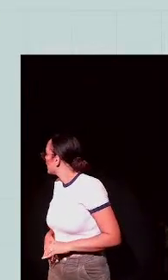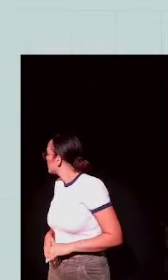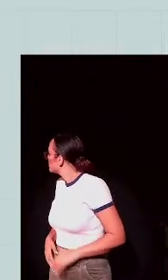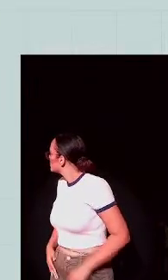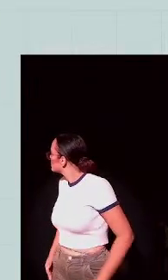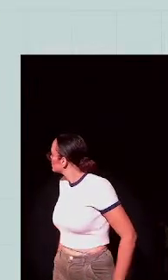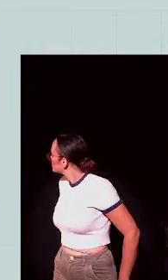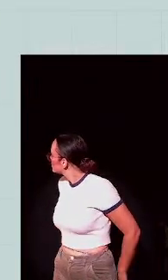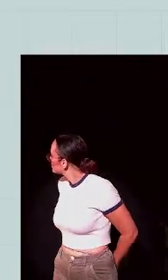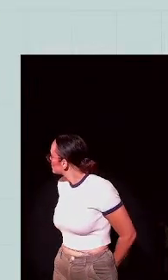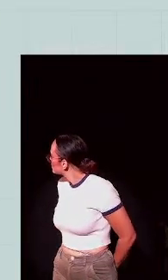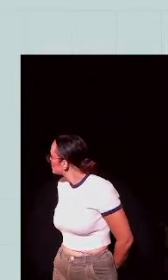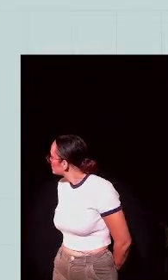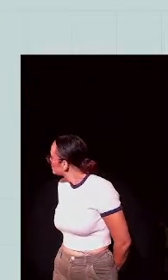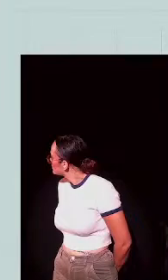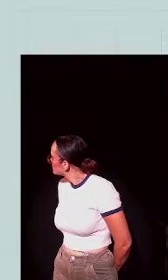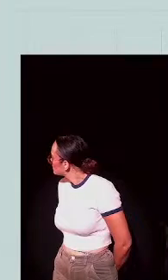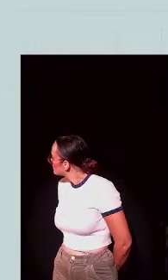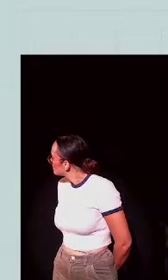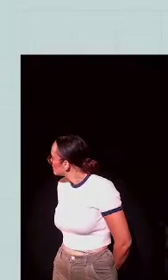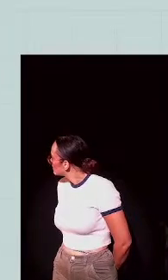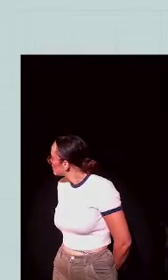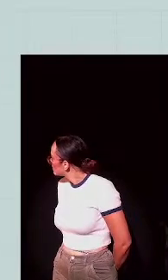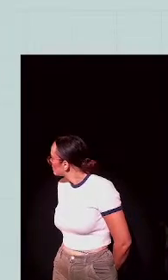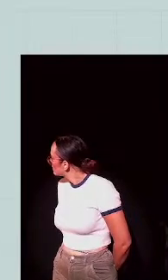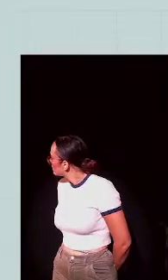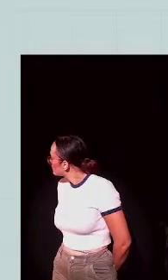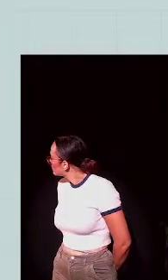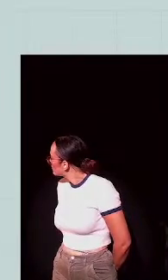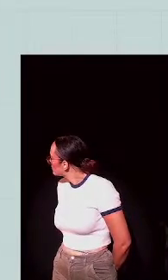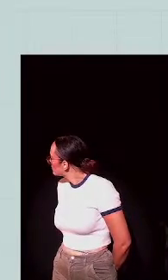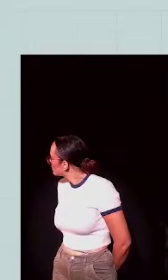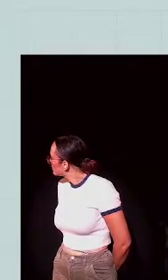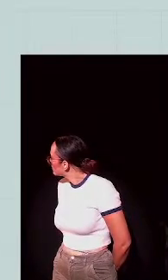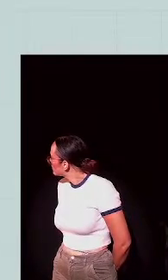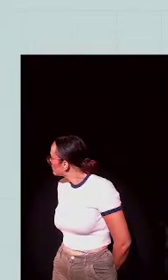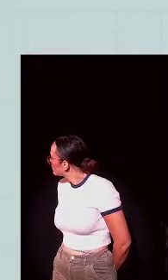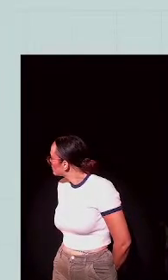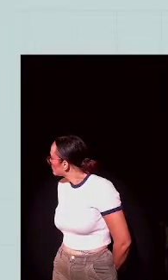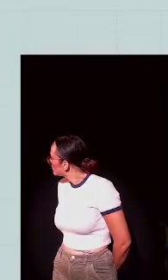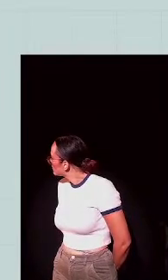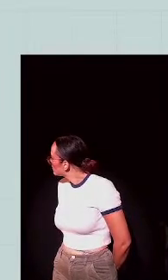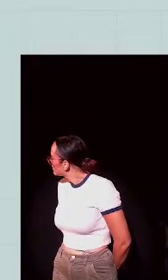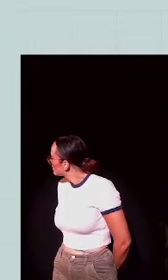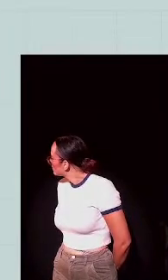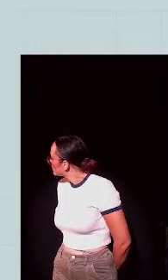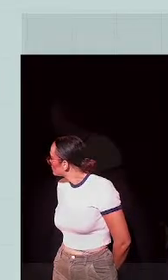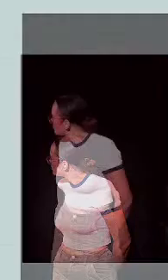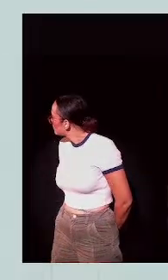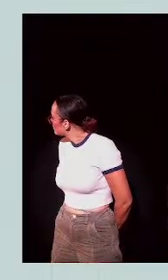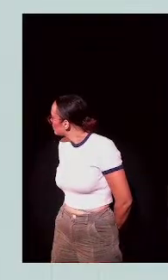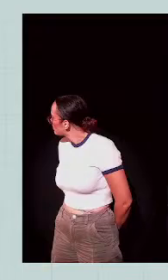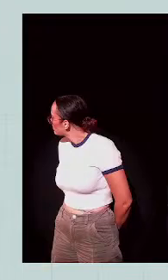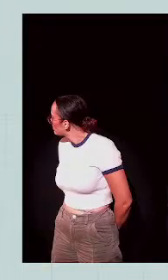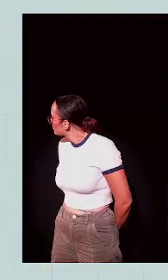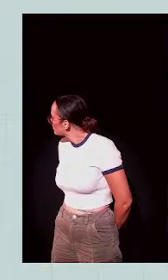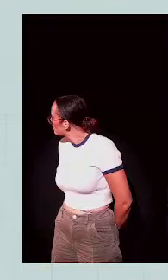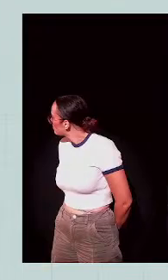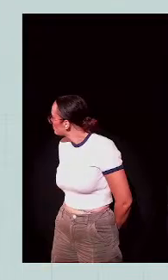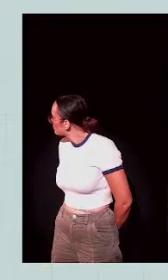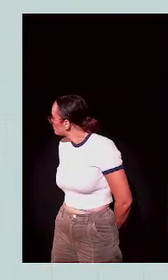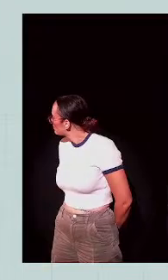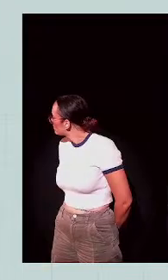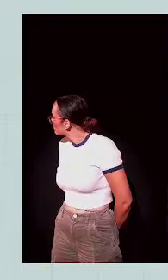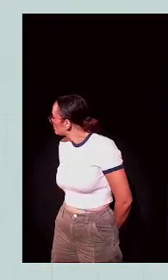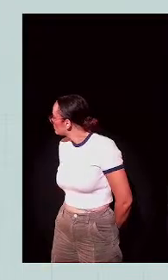screen a bit, maybe you can see it. So I've had the system for 15 years. It's